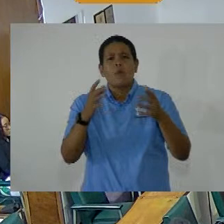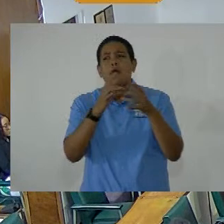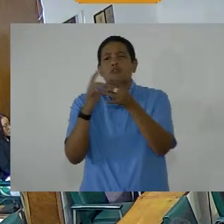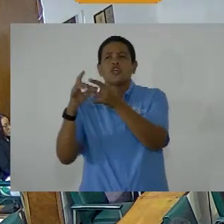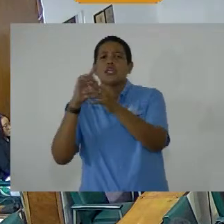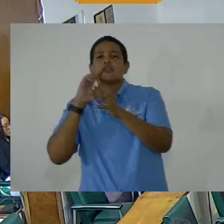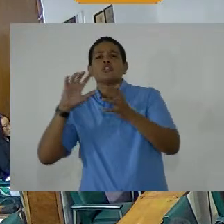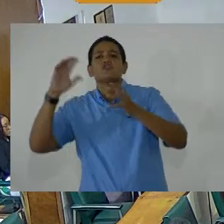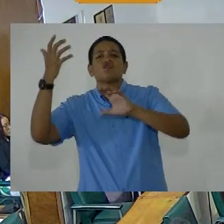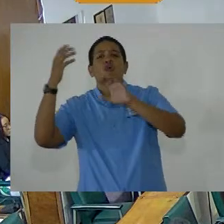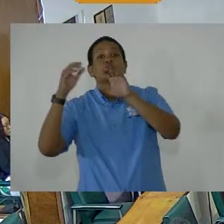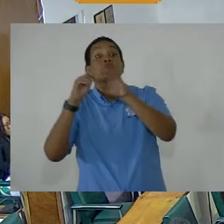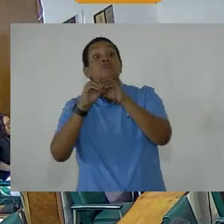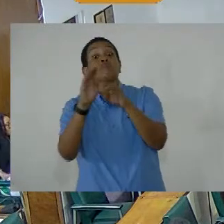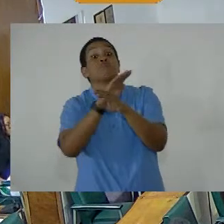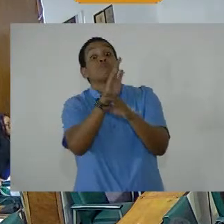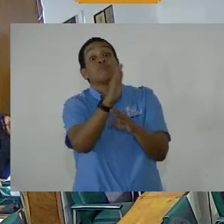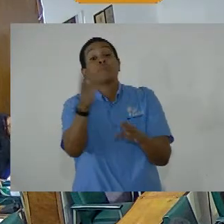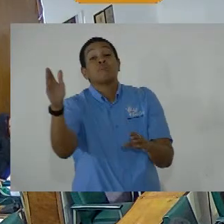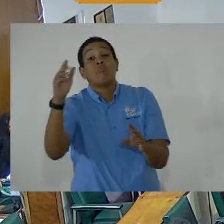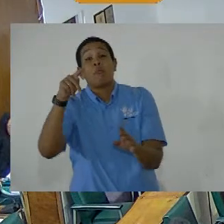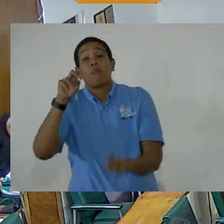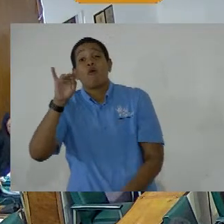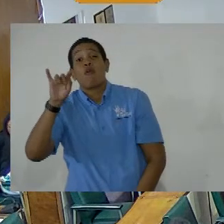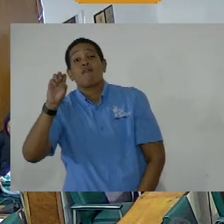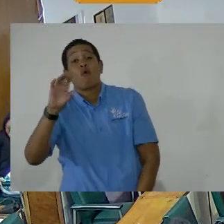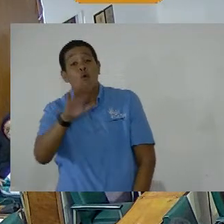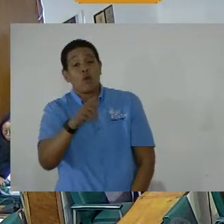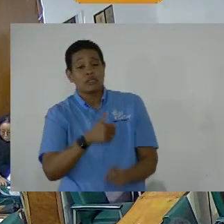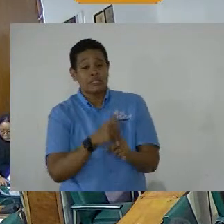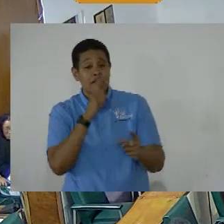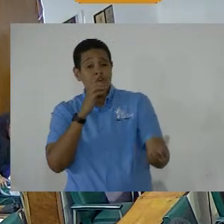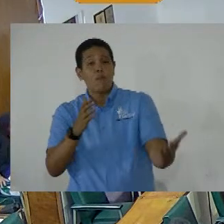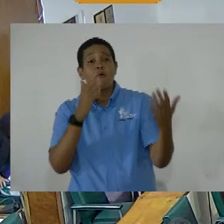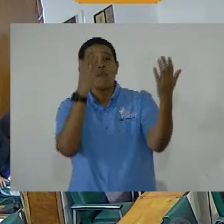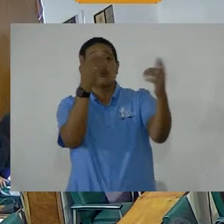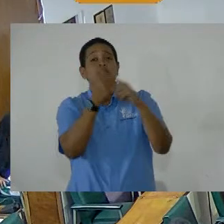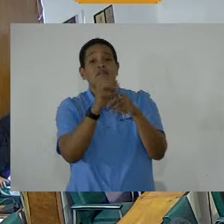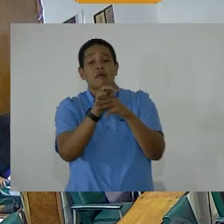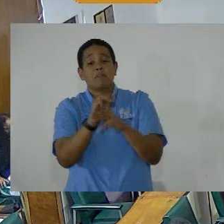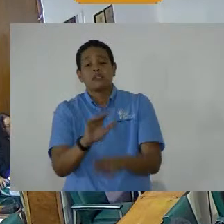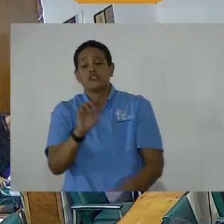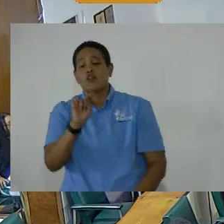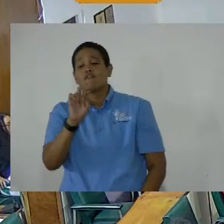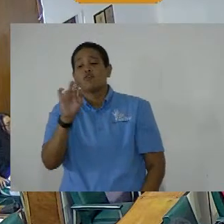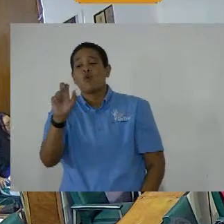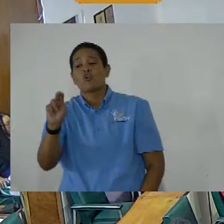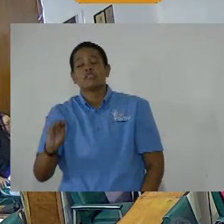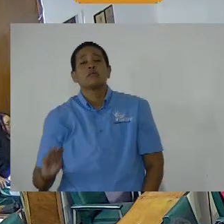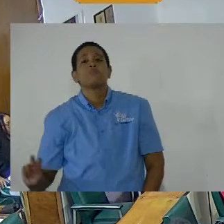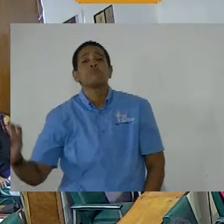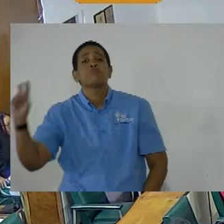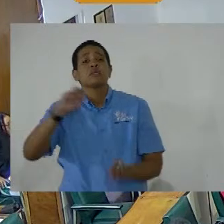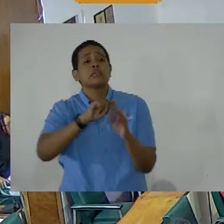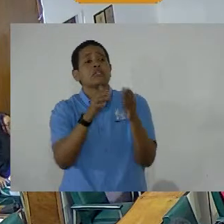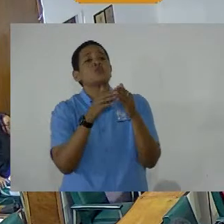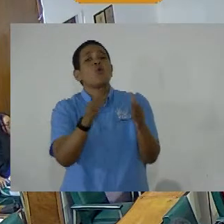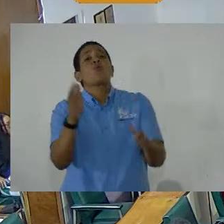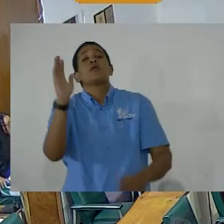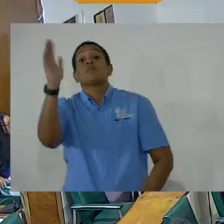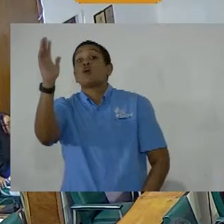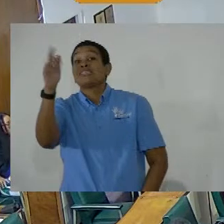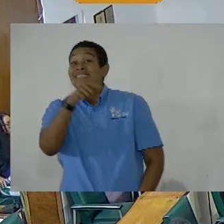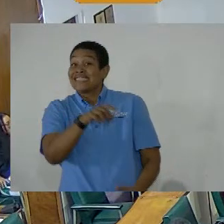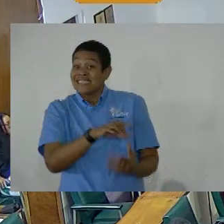disruption across industries and portfolios is the proposal of the Minister of Tourism in his opening